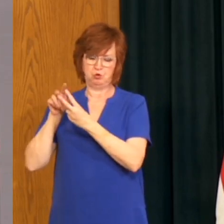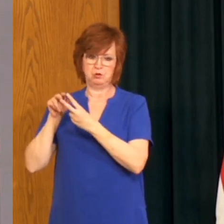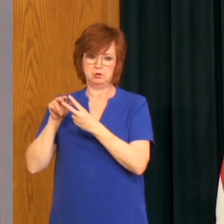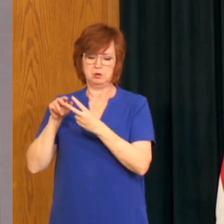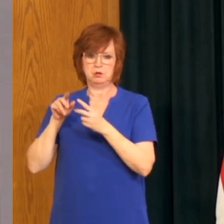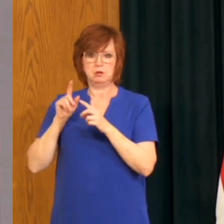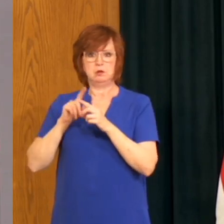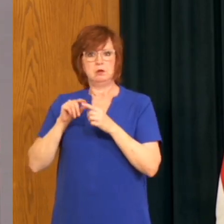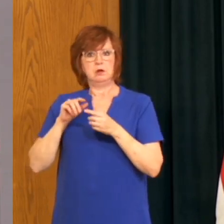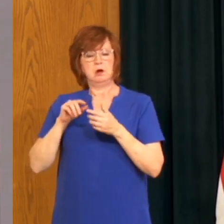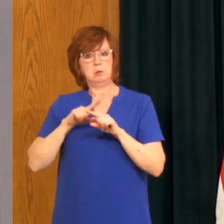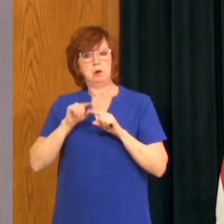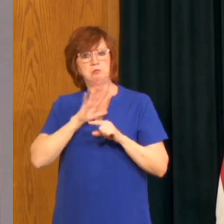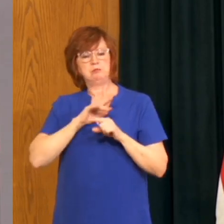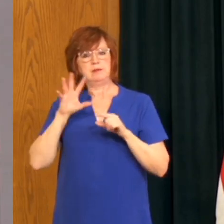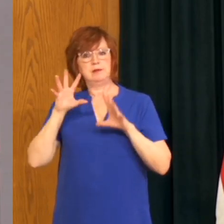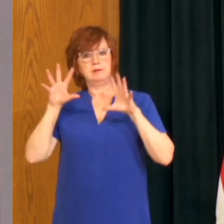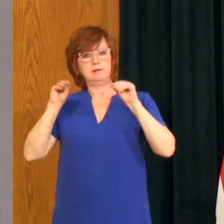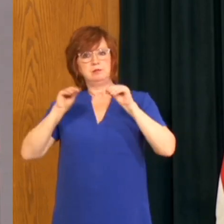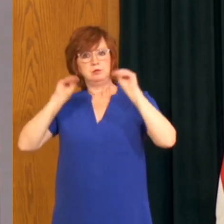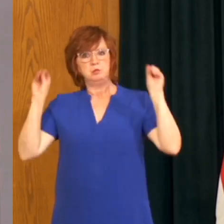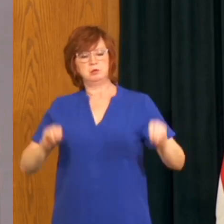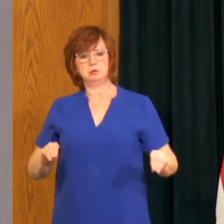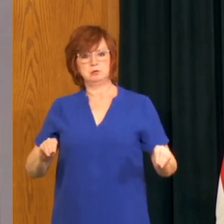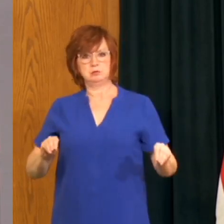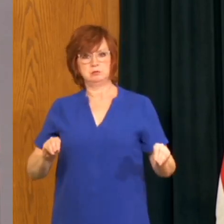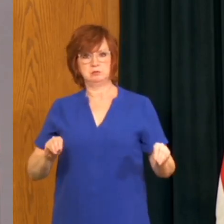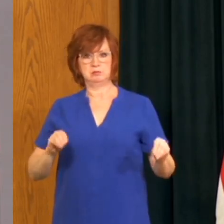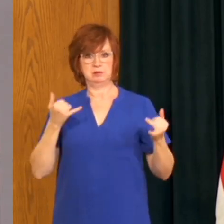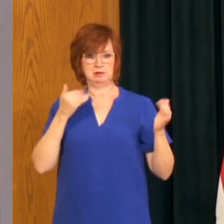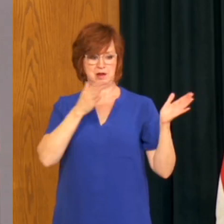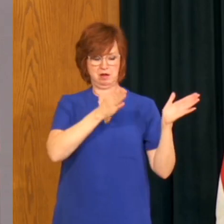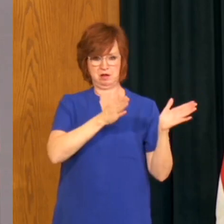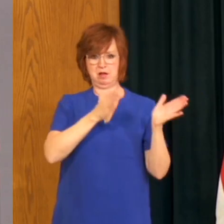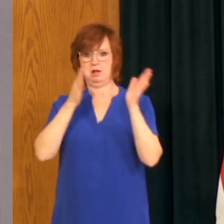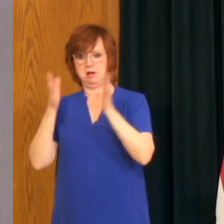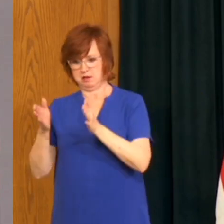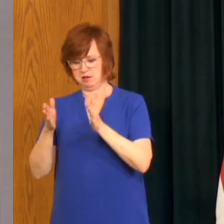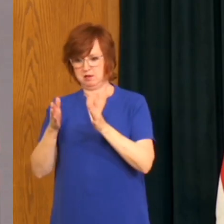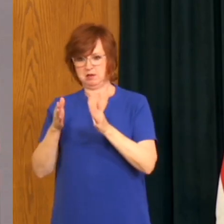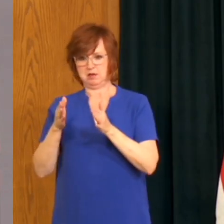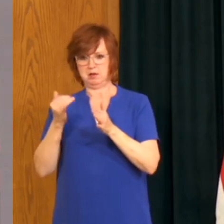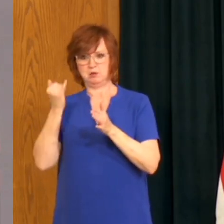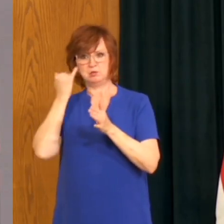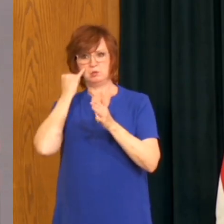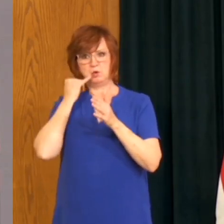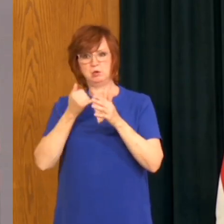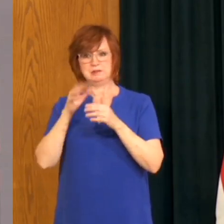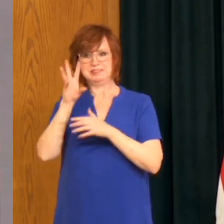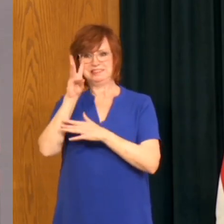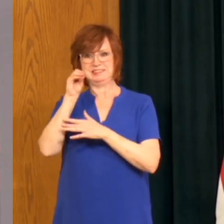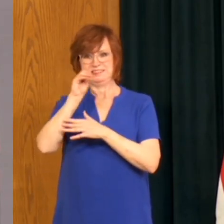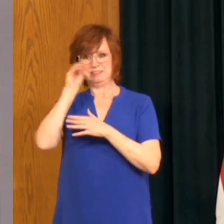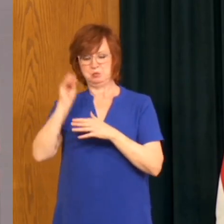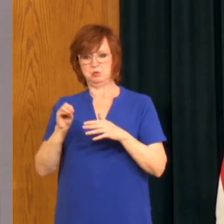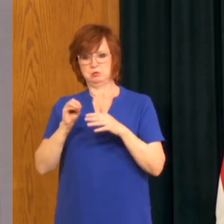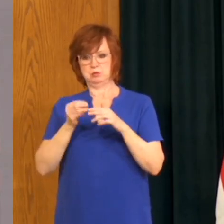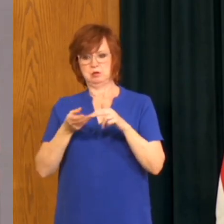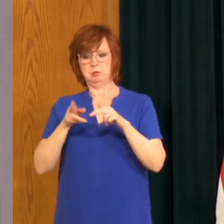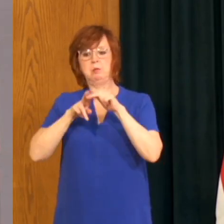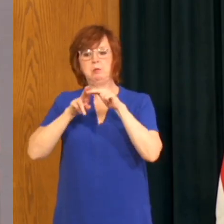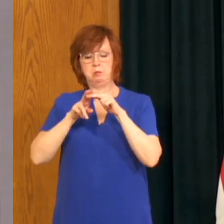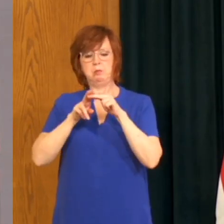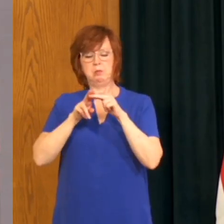distancing. If we go up to now reopening the economy, but maintain a social mixing at 60%, small